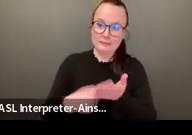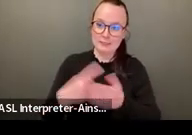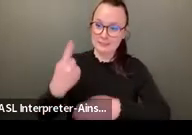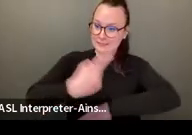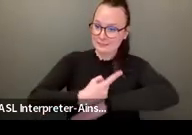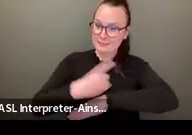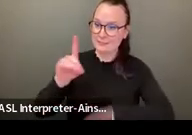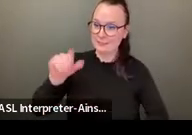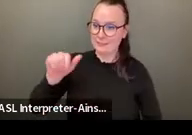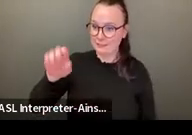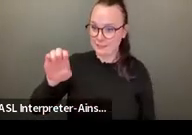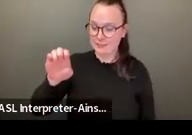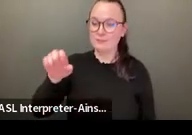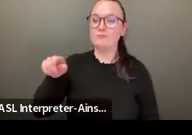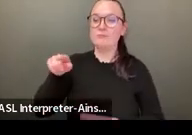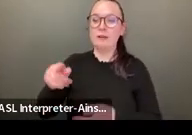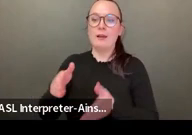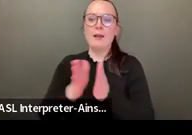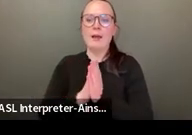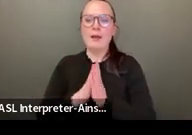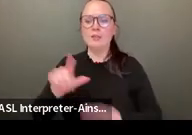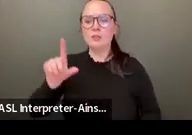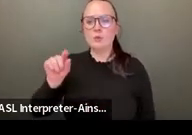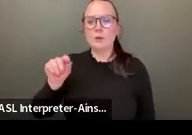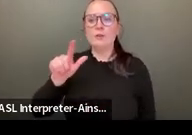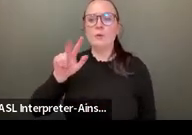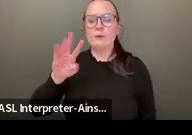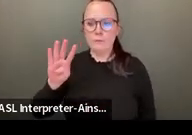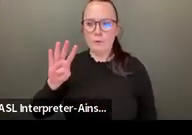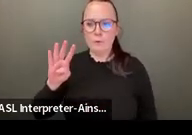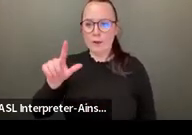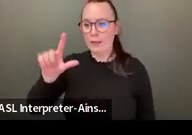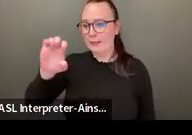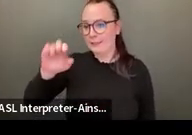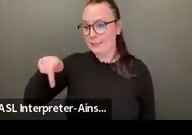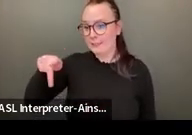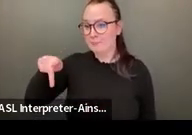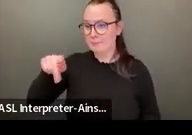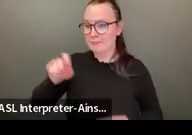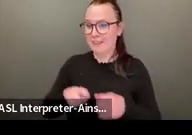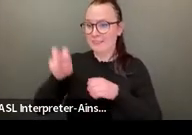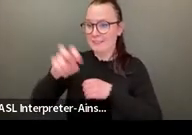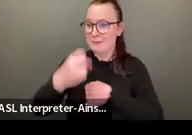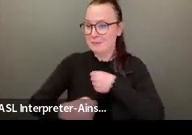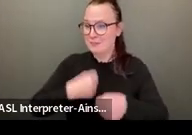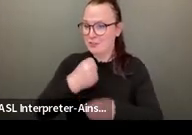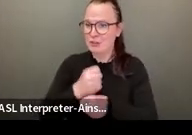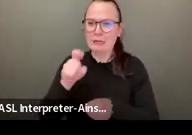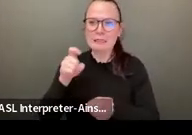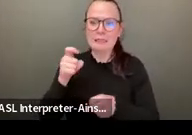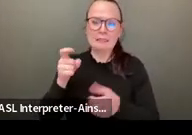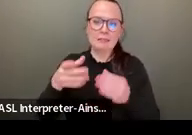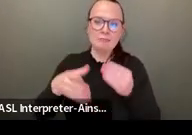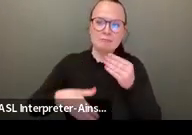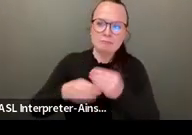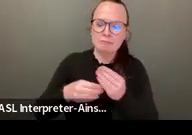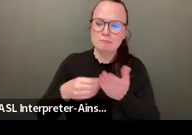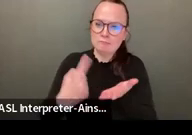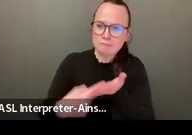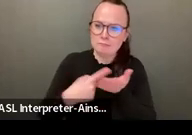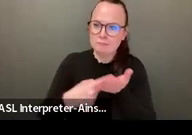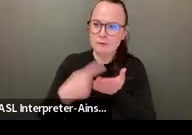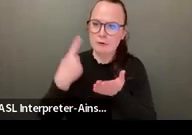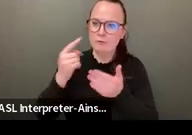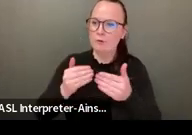It's asking 2024 is a leap year. Do we need to take that into account for date of next meeting and